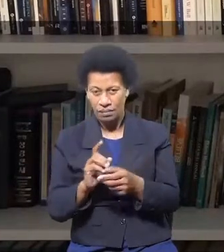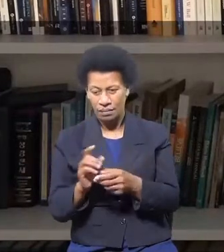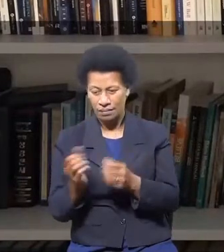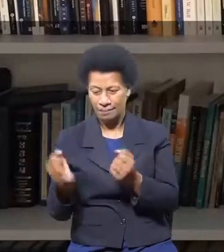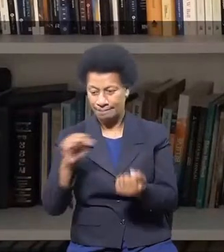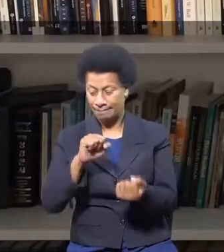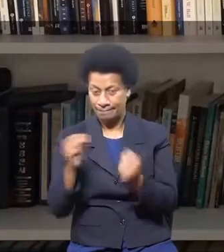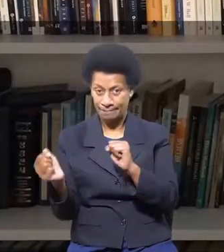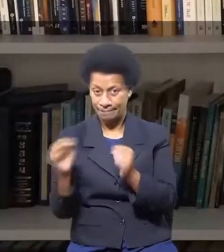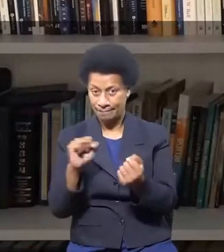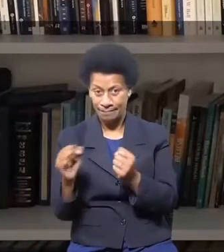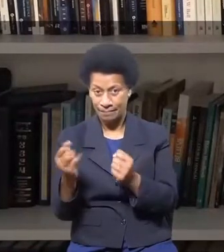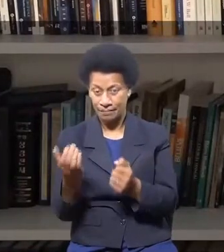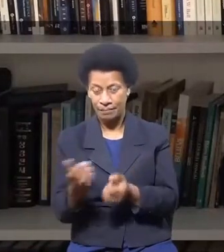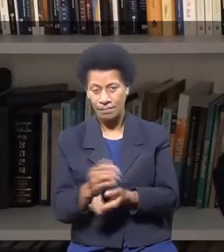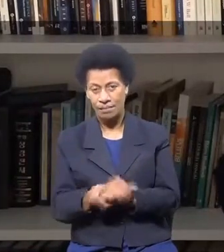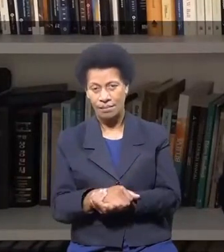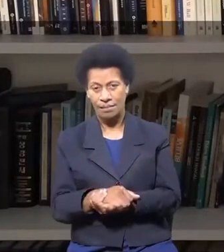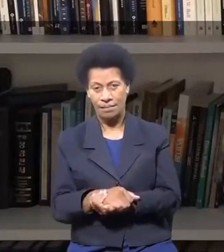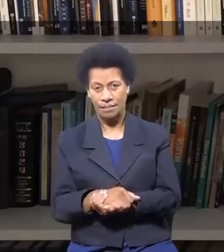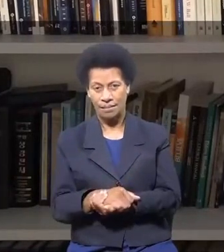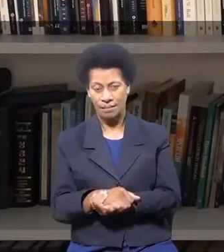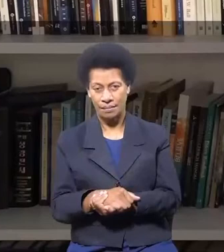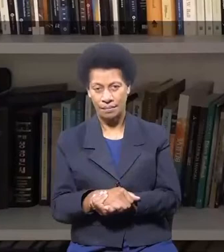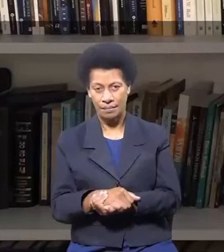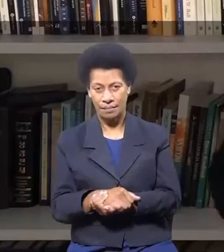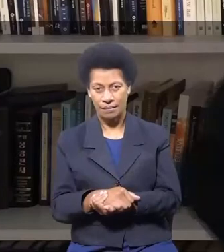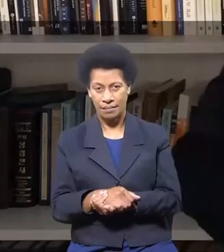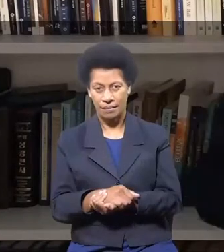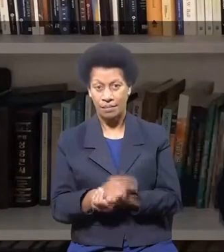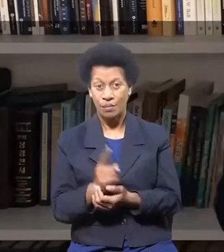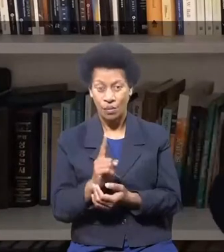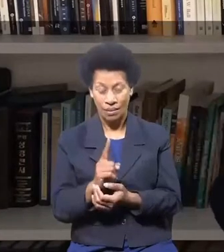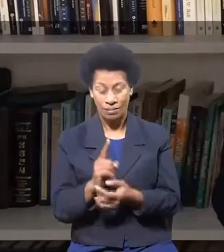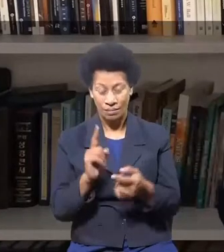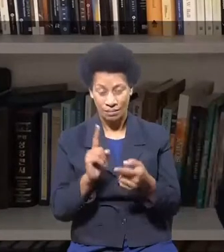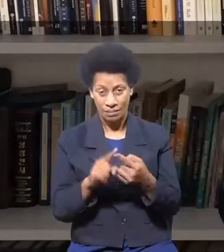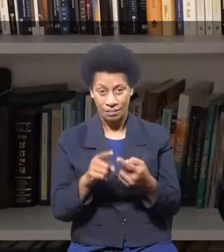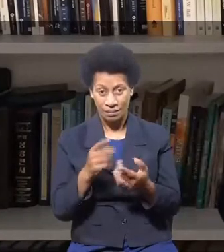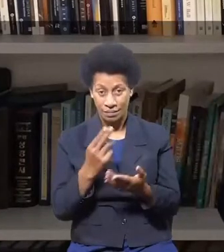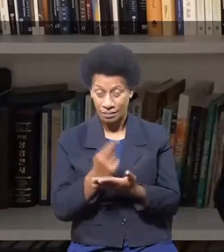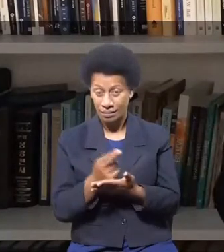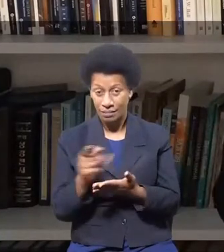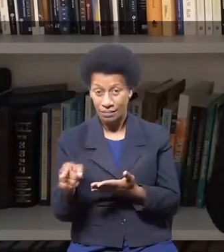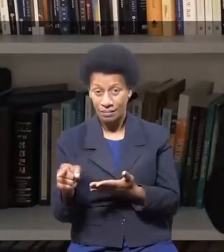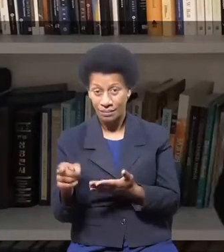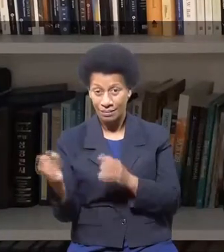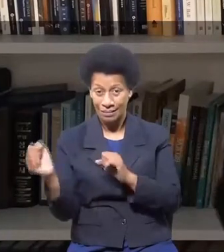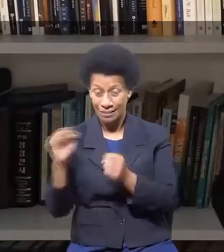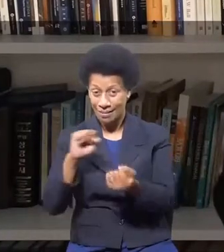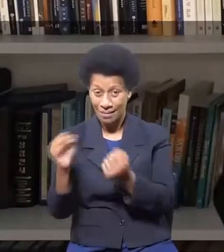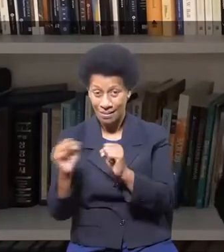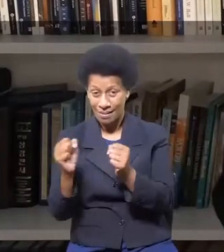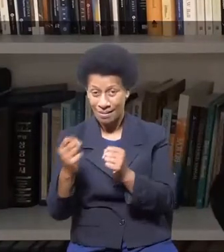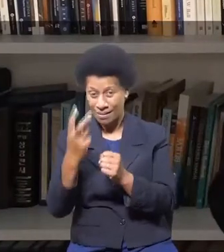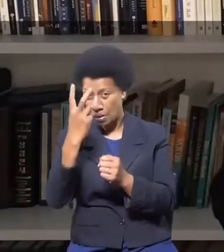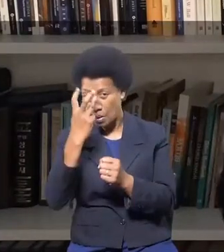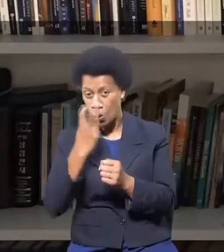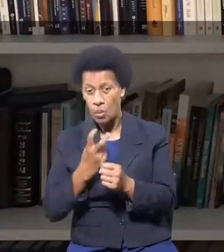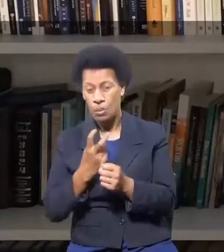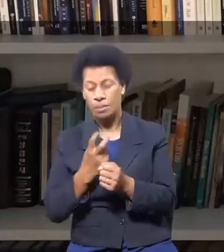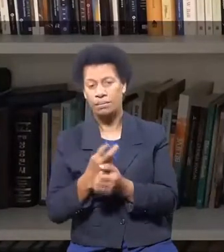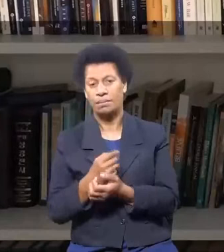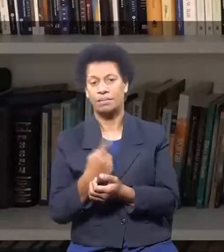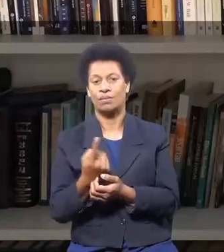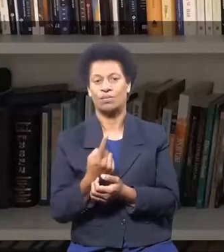lot about the car. Now, the fact is this, is it's not only cars that are getting rusty and